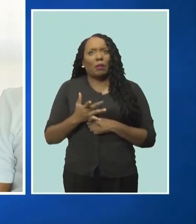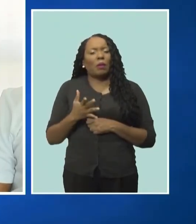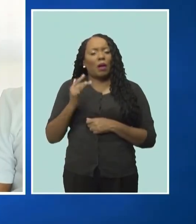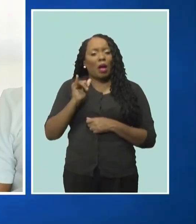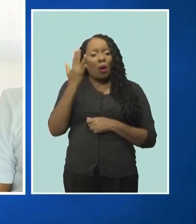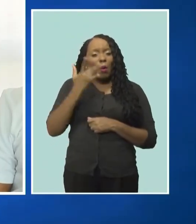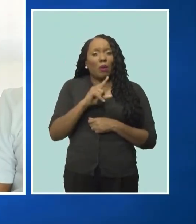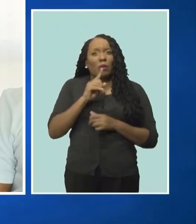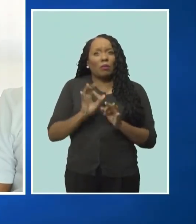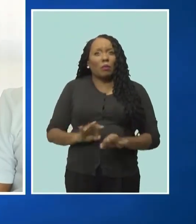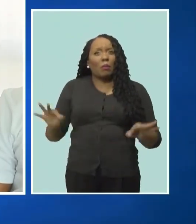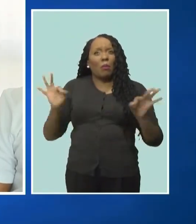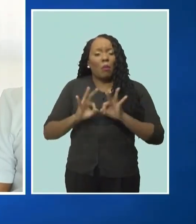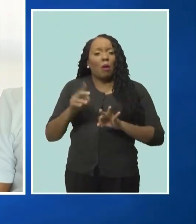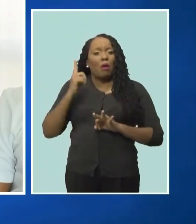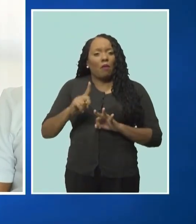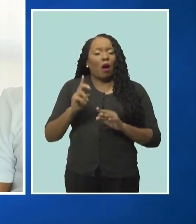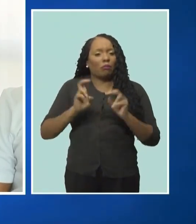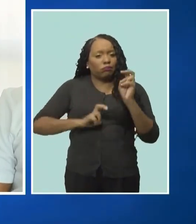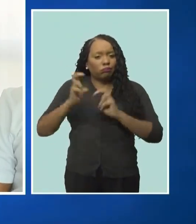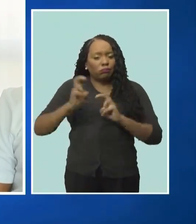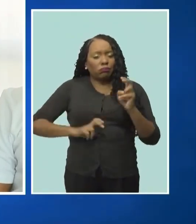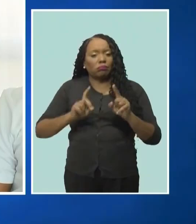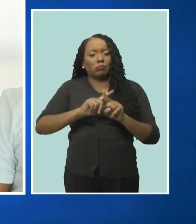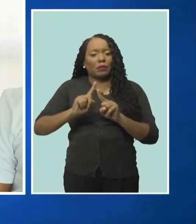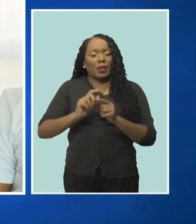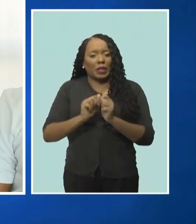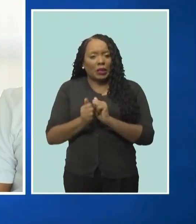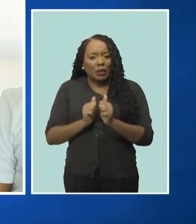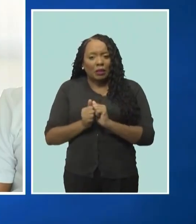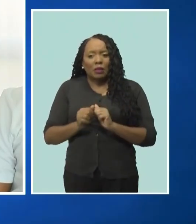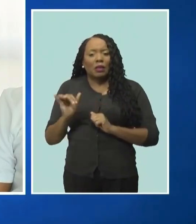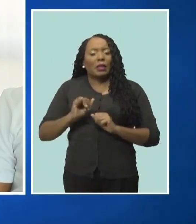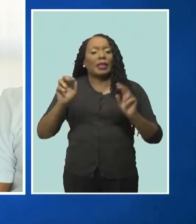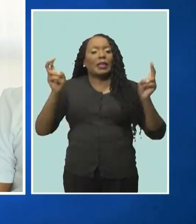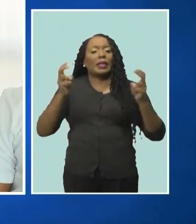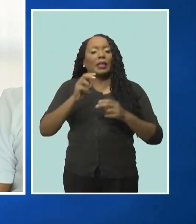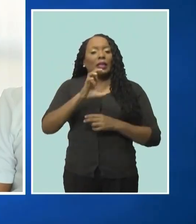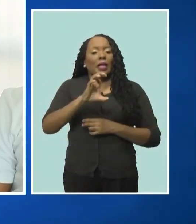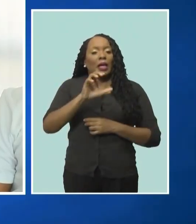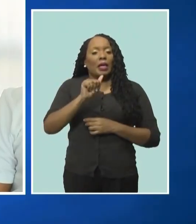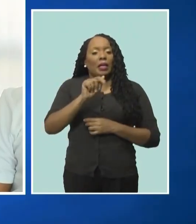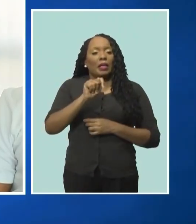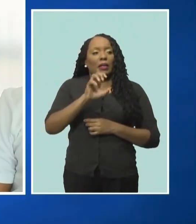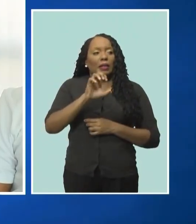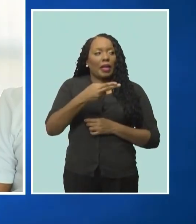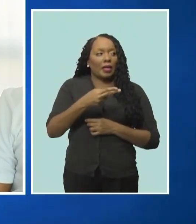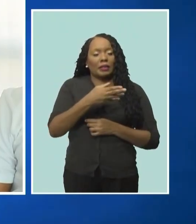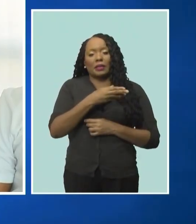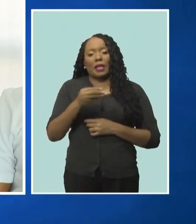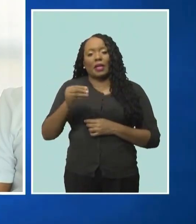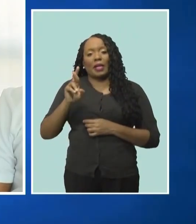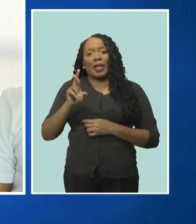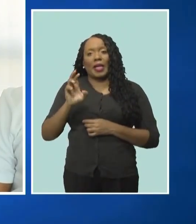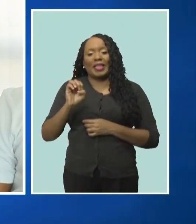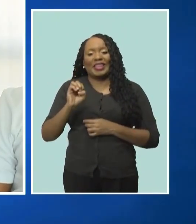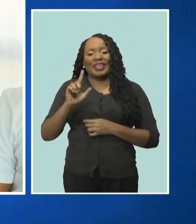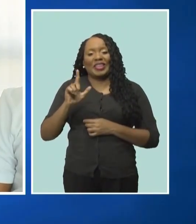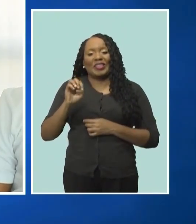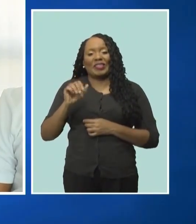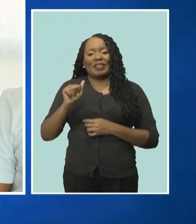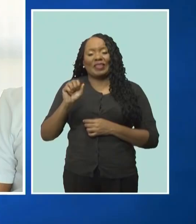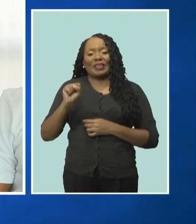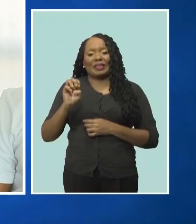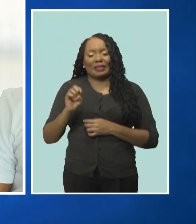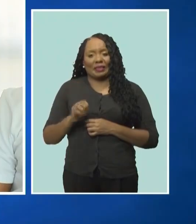release. Barbados stands to benefit in a major way as game fishing gains its popularity